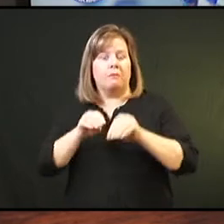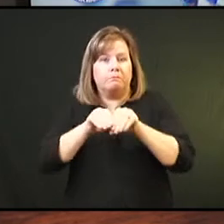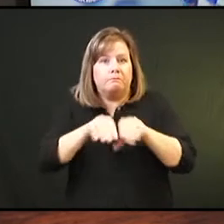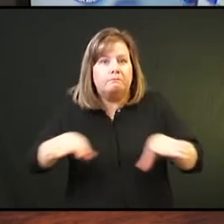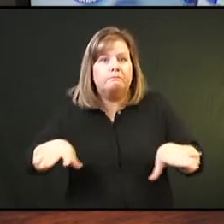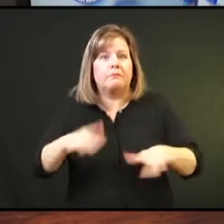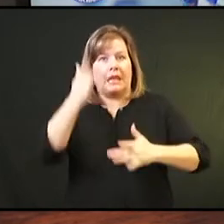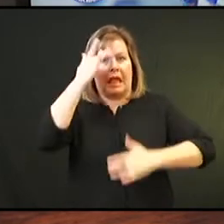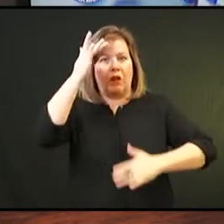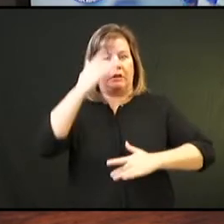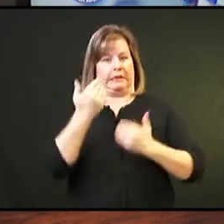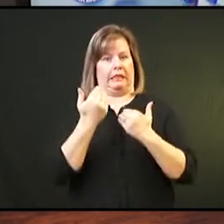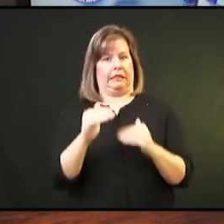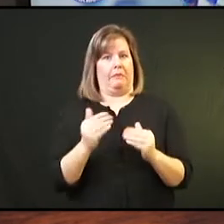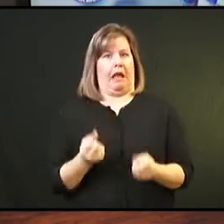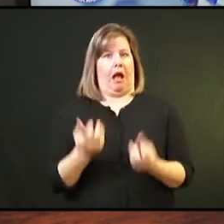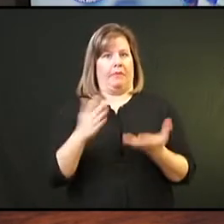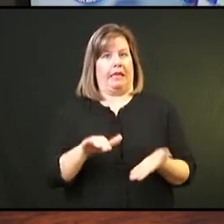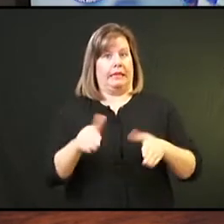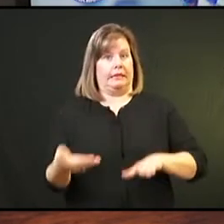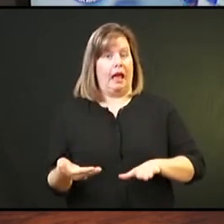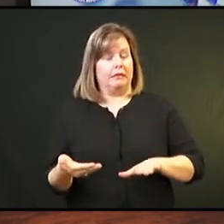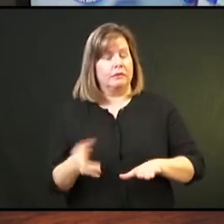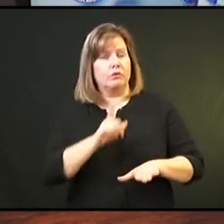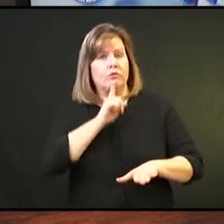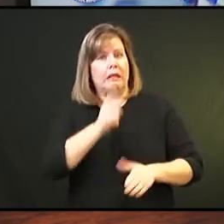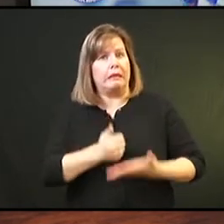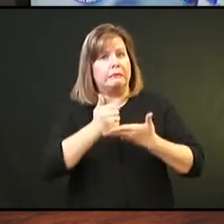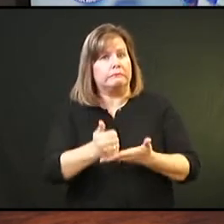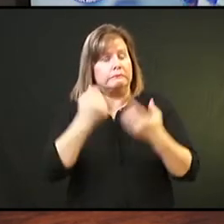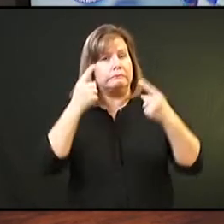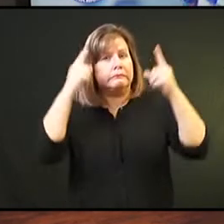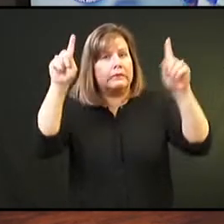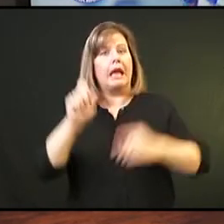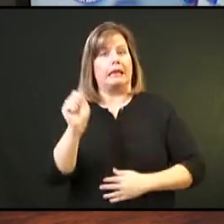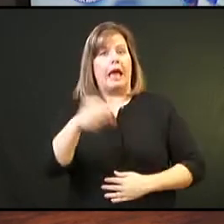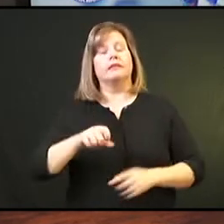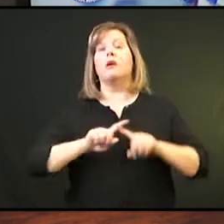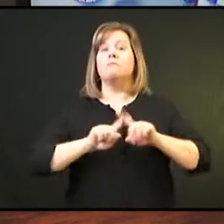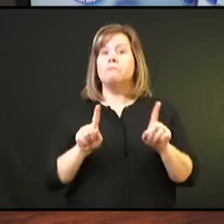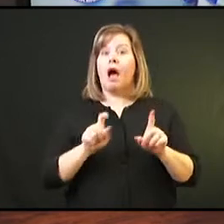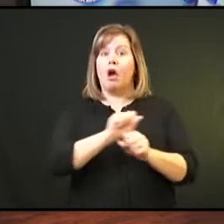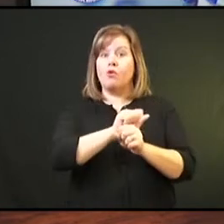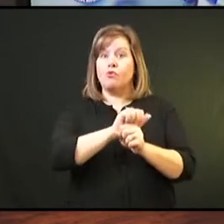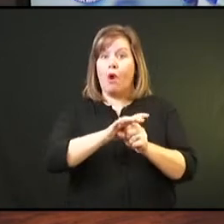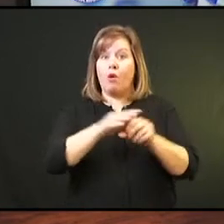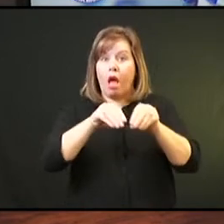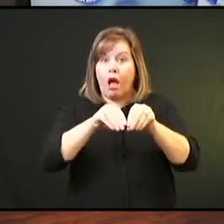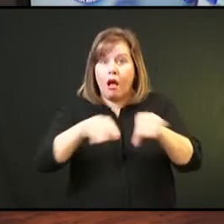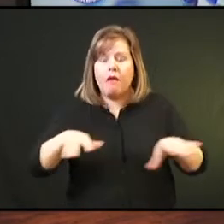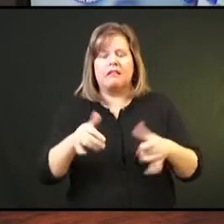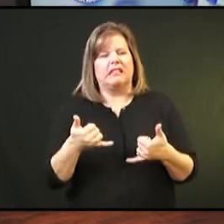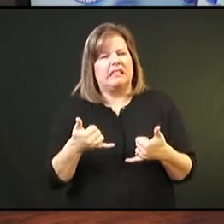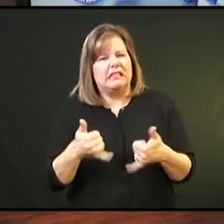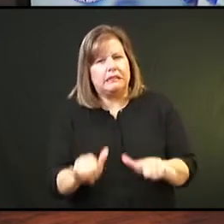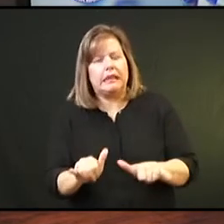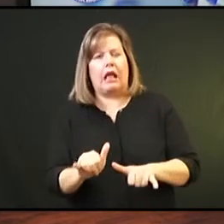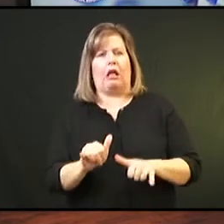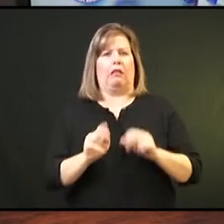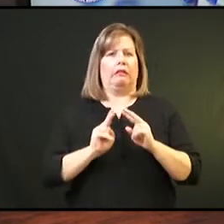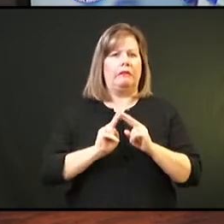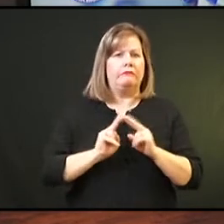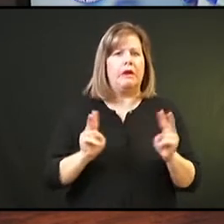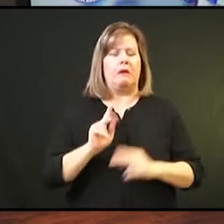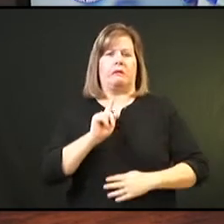had a huge difference. But to be clear, coronavirus is still exacting a pretty extreme toll